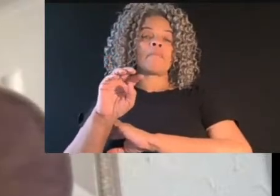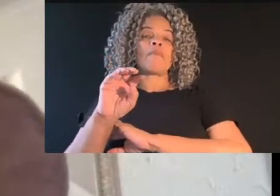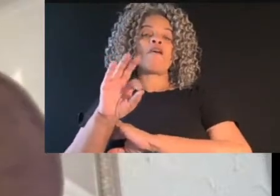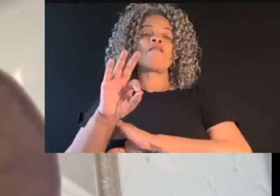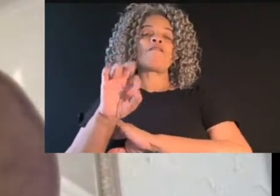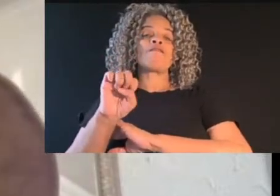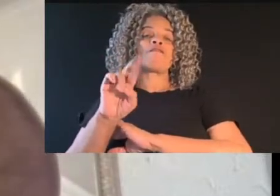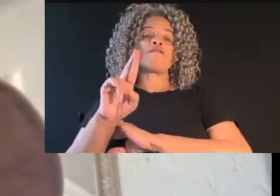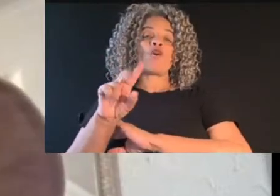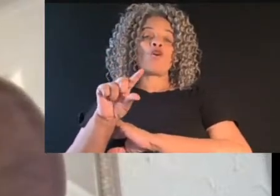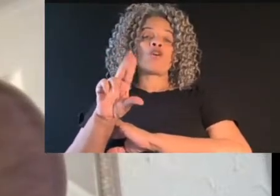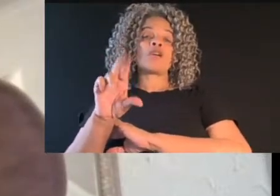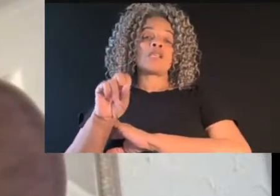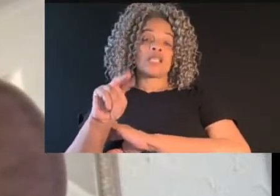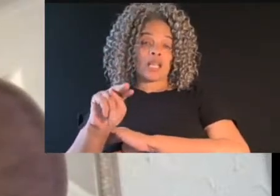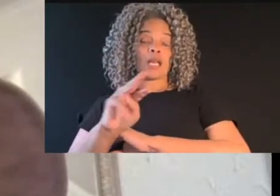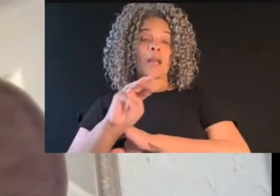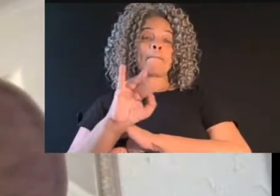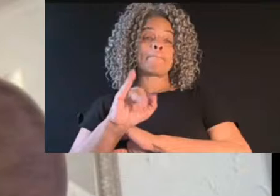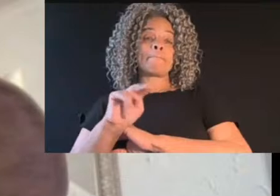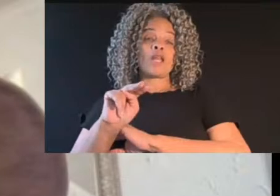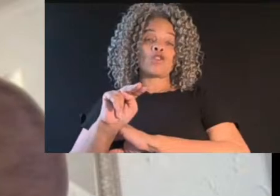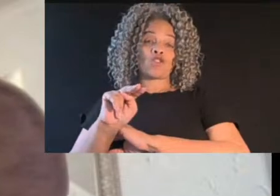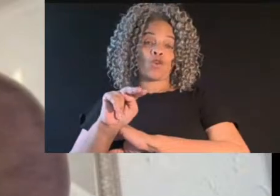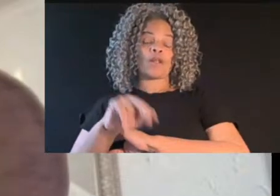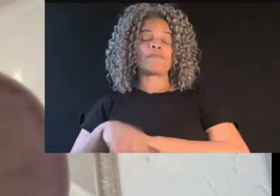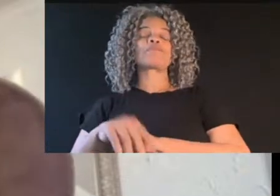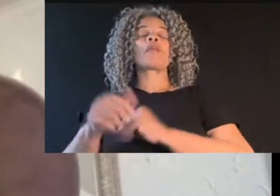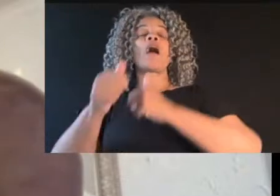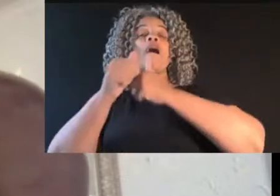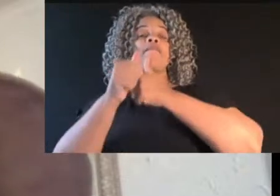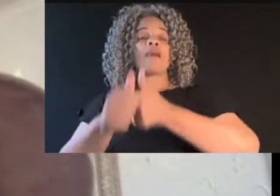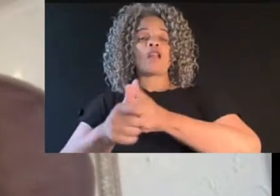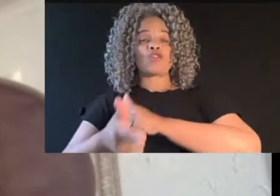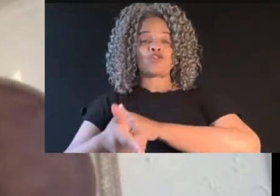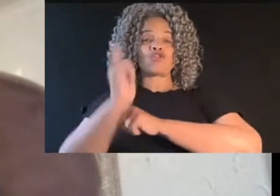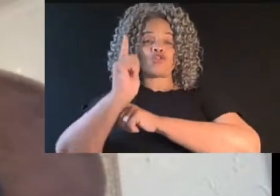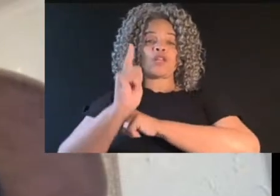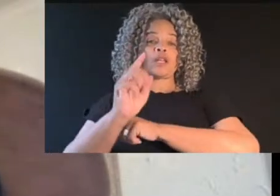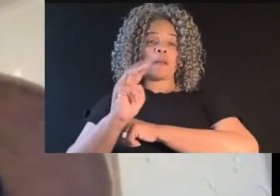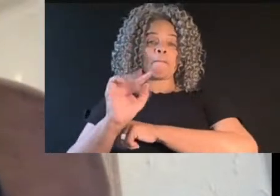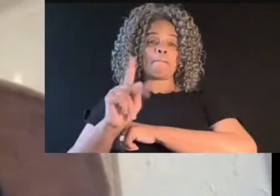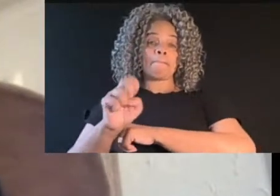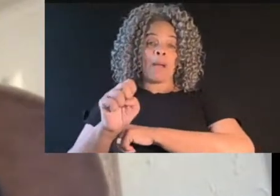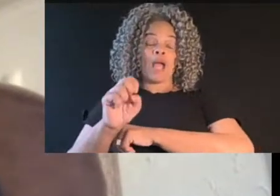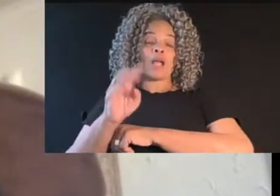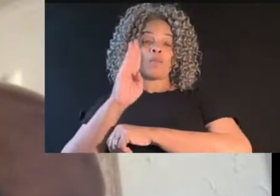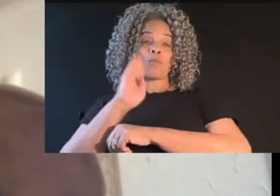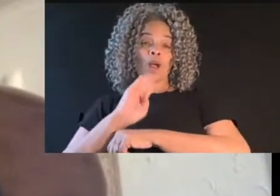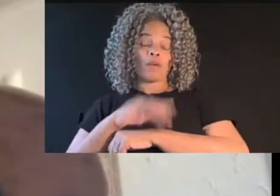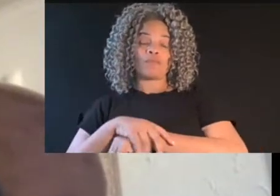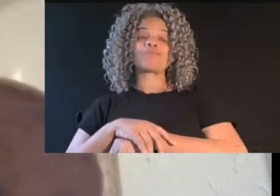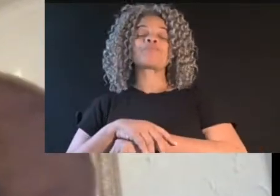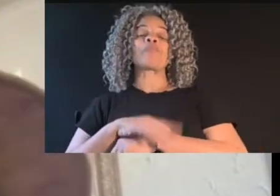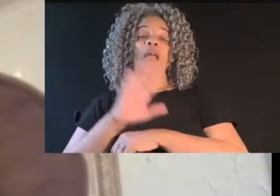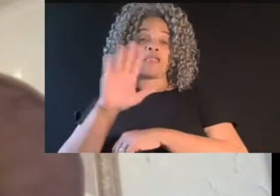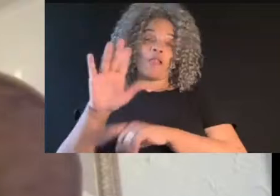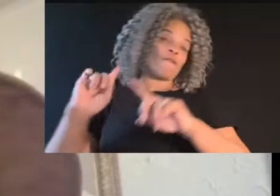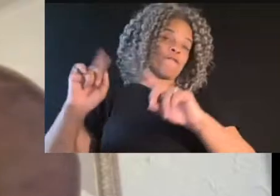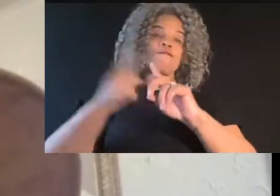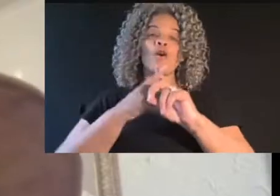Ferguson, Minnesota, following the shooting of Mike Brown. TPA's first action